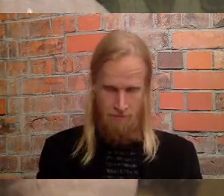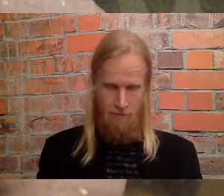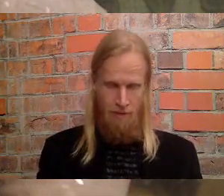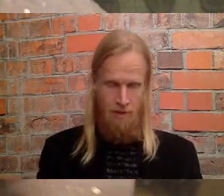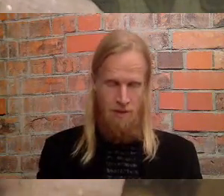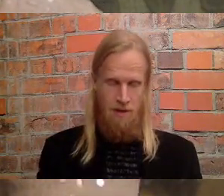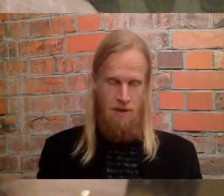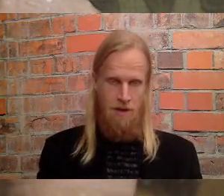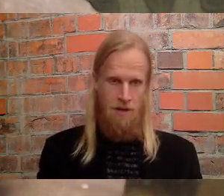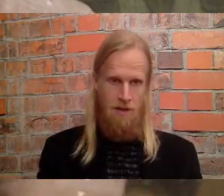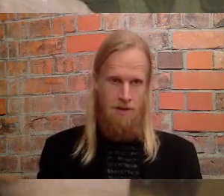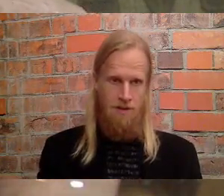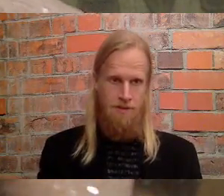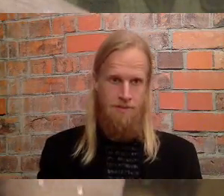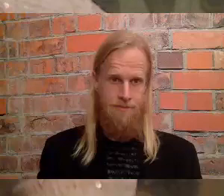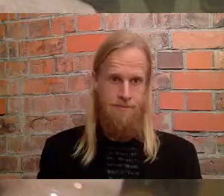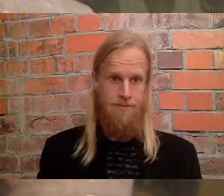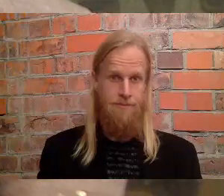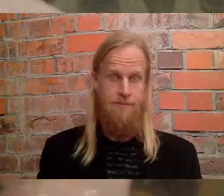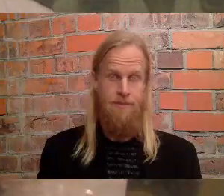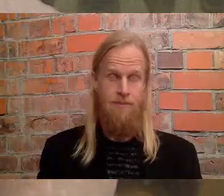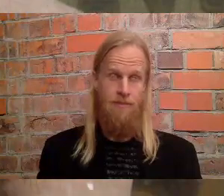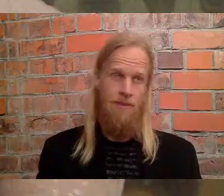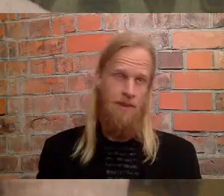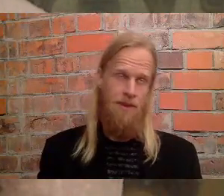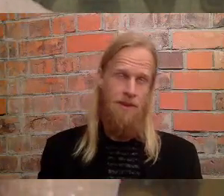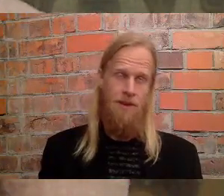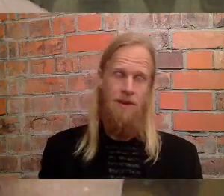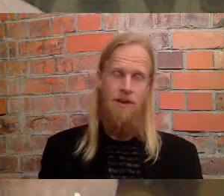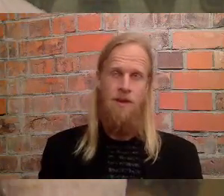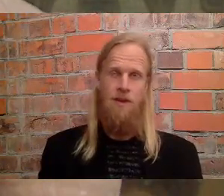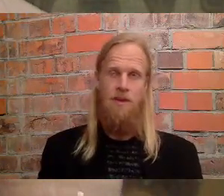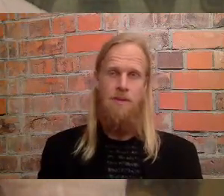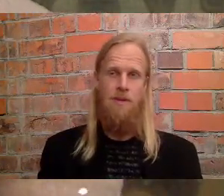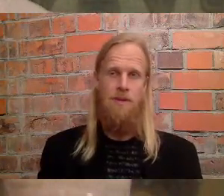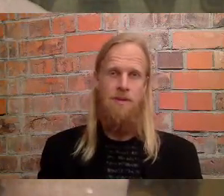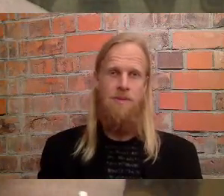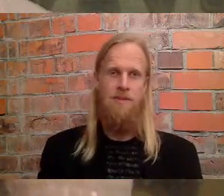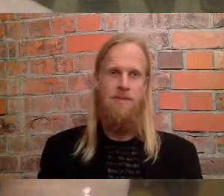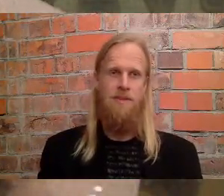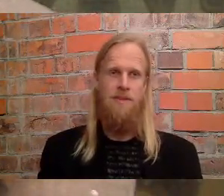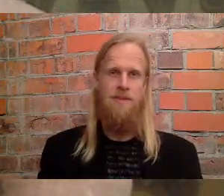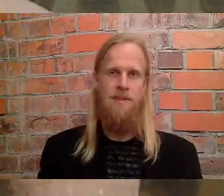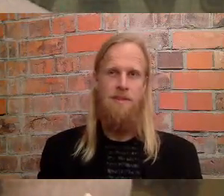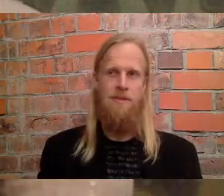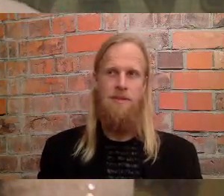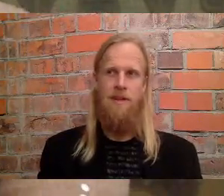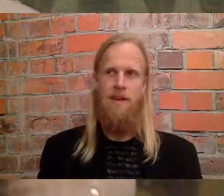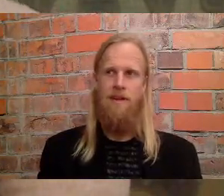Well, another big fear is blurt it right out without even thinking.